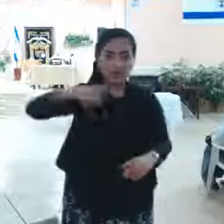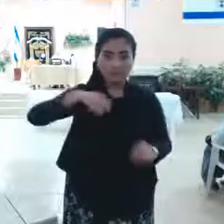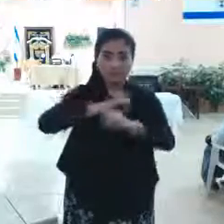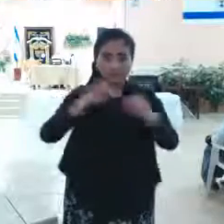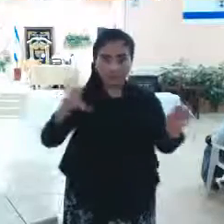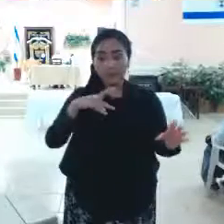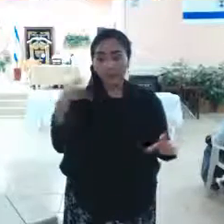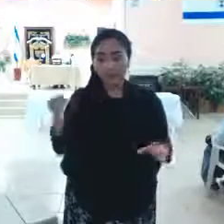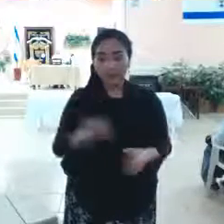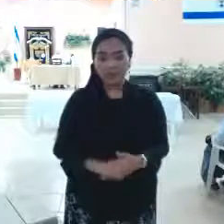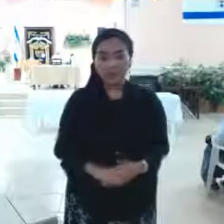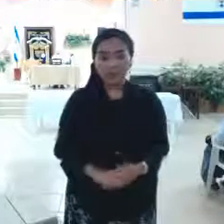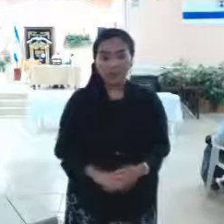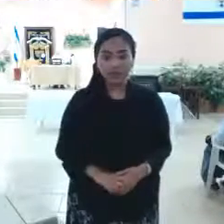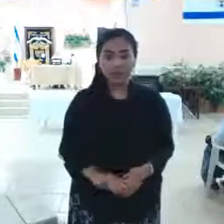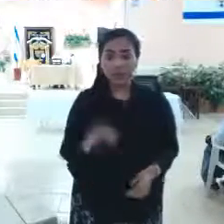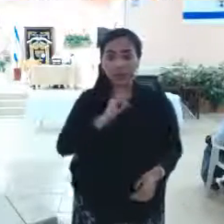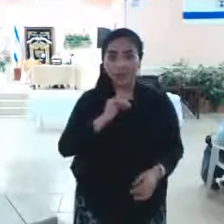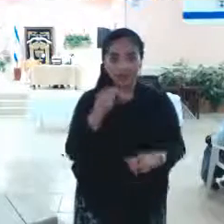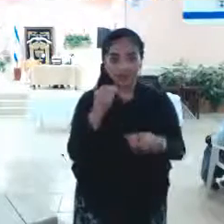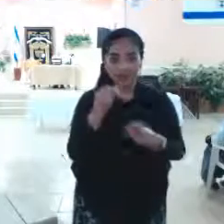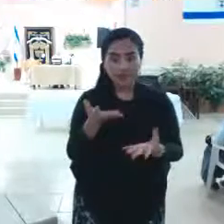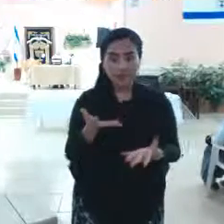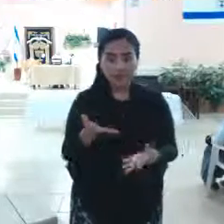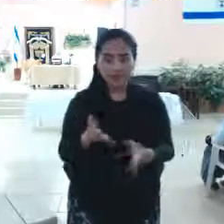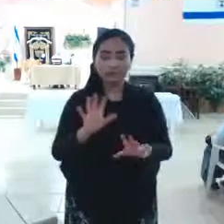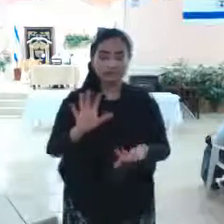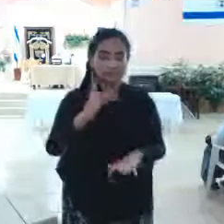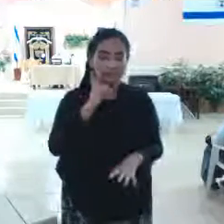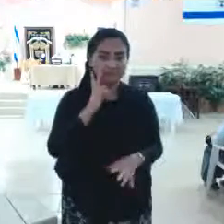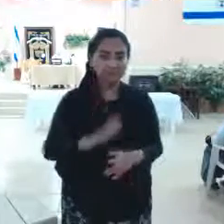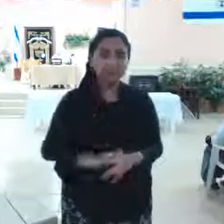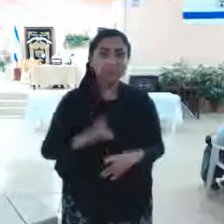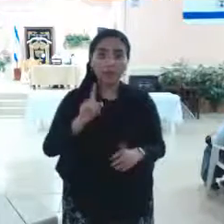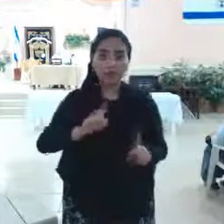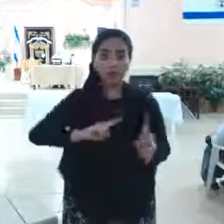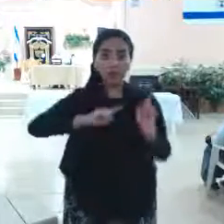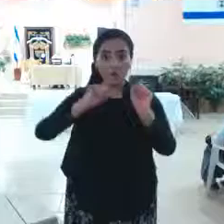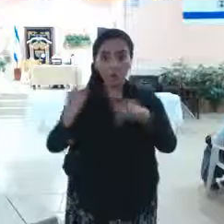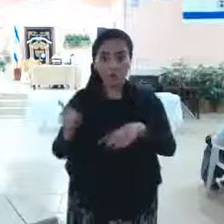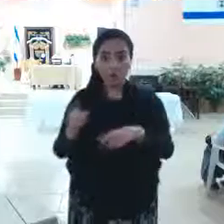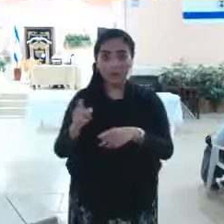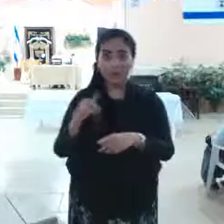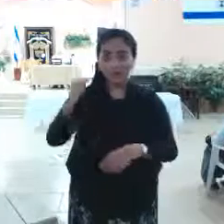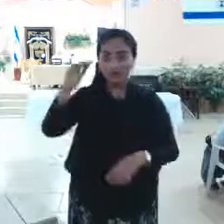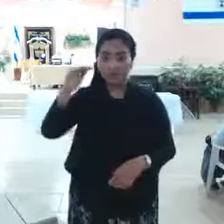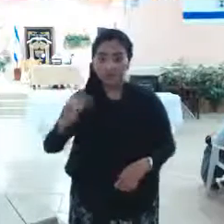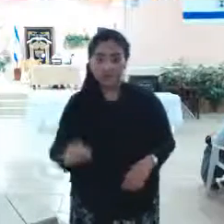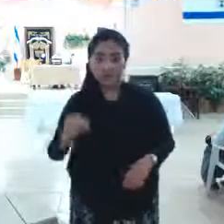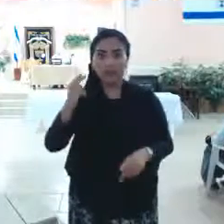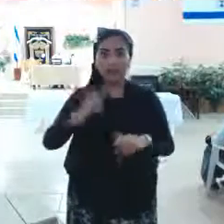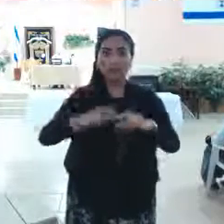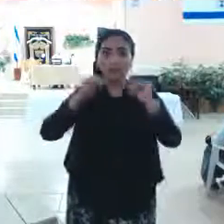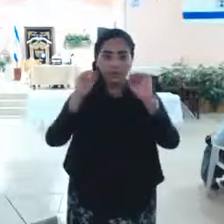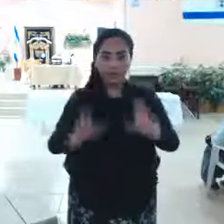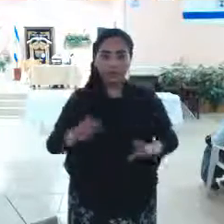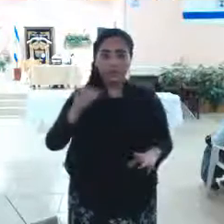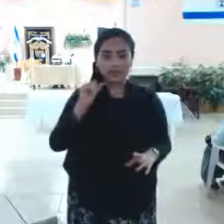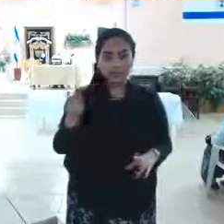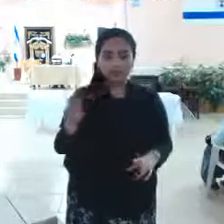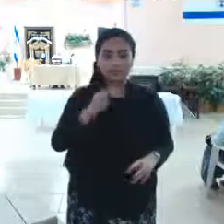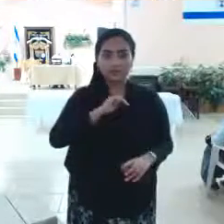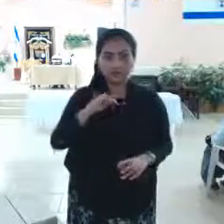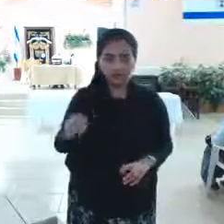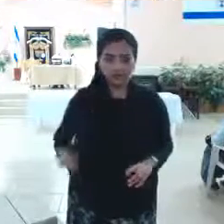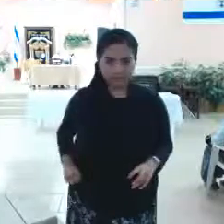them there. And then I say to them, like, go and receive Tevilah in the holy name